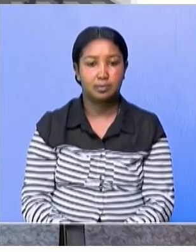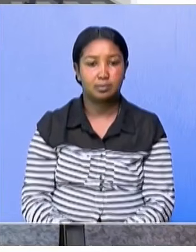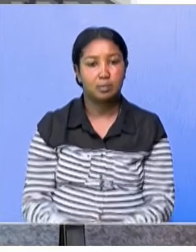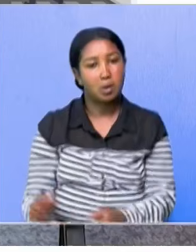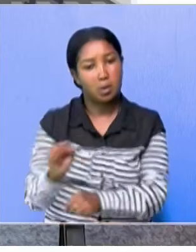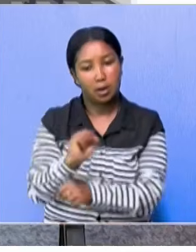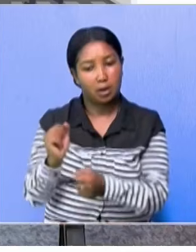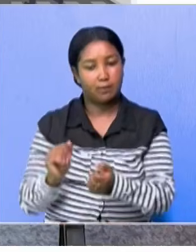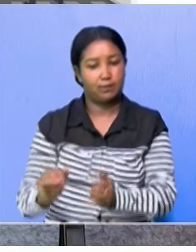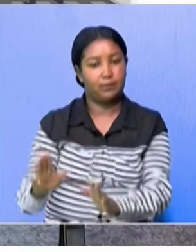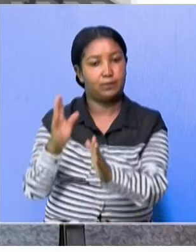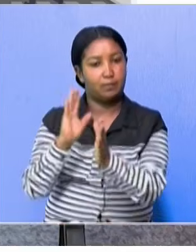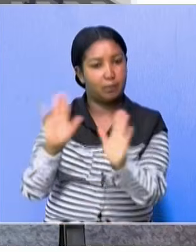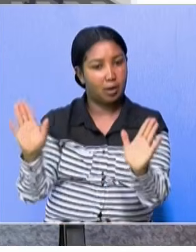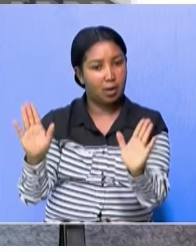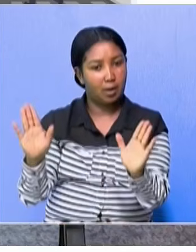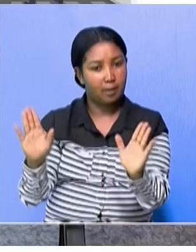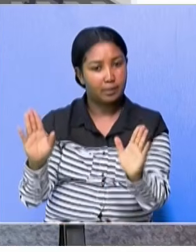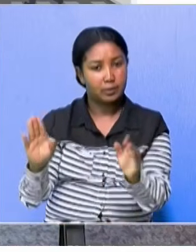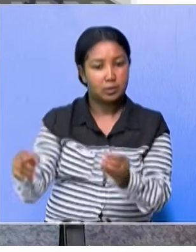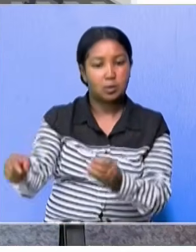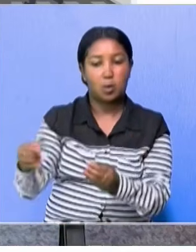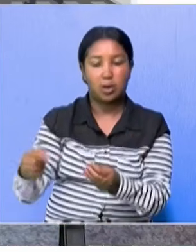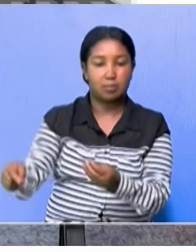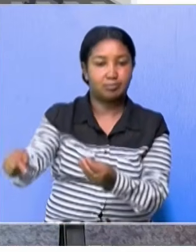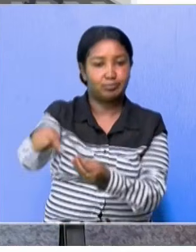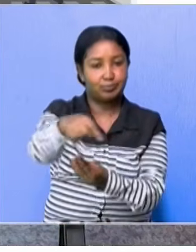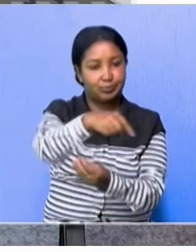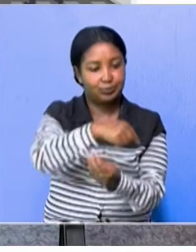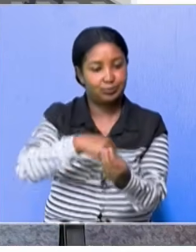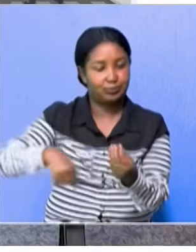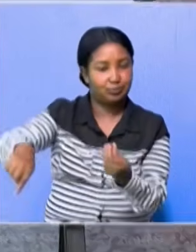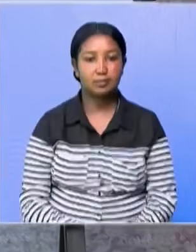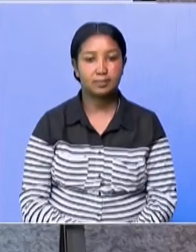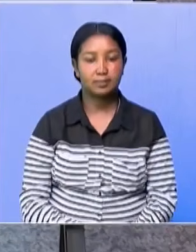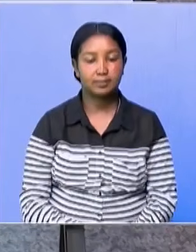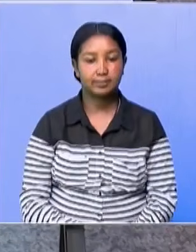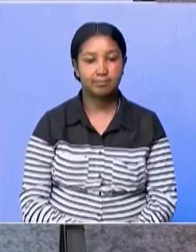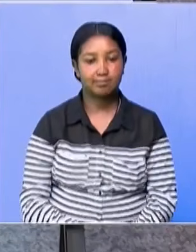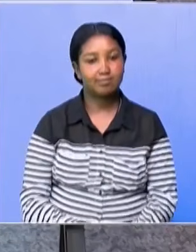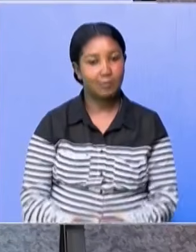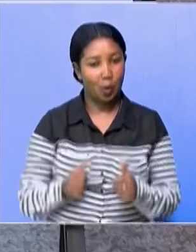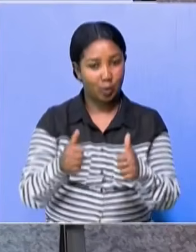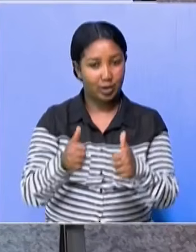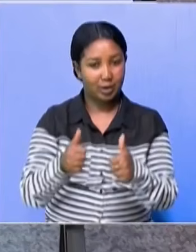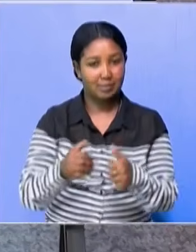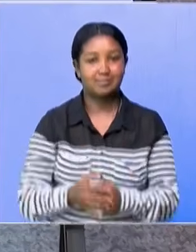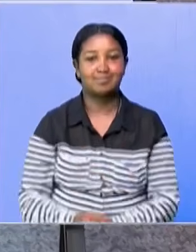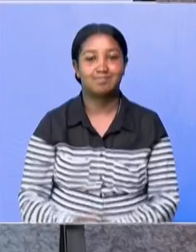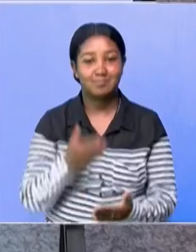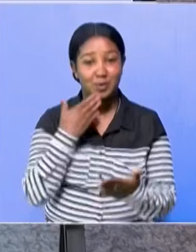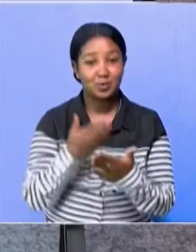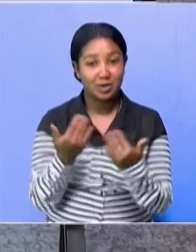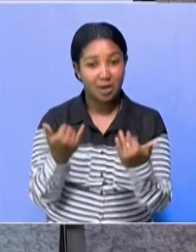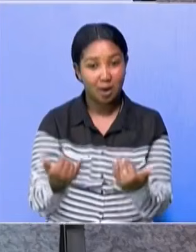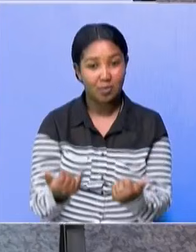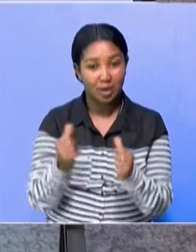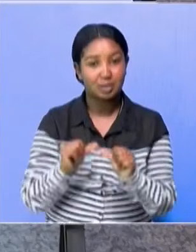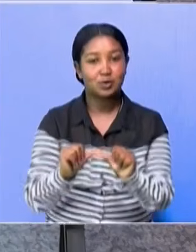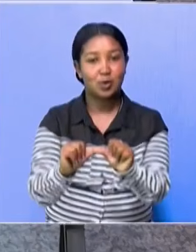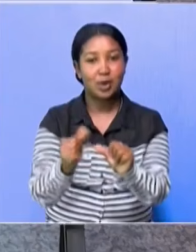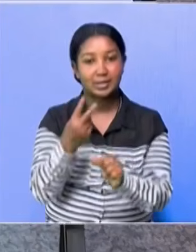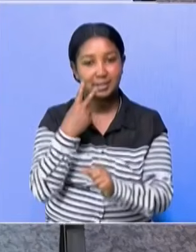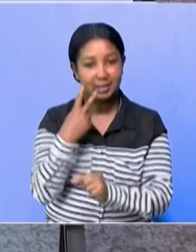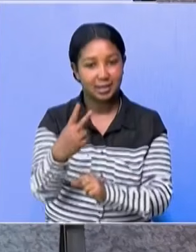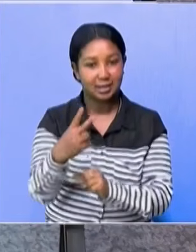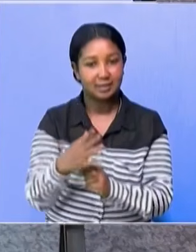vehicles. Yeah, the way how they are crossing the road in different contexts. Very interesting one. Good. Now let's go and